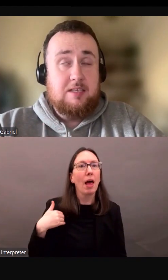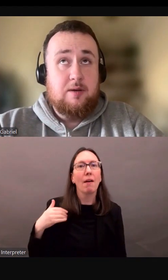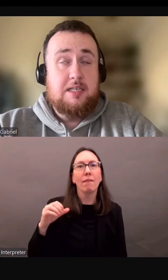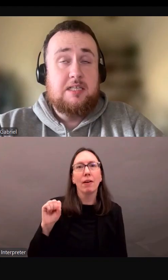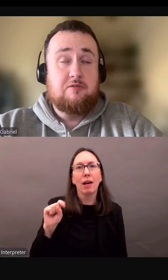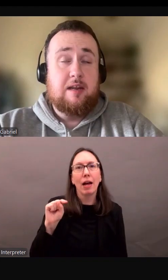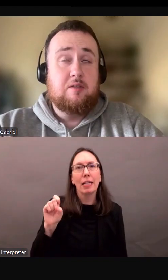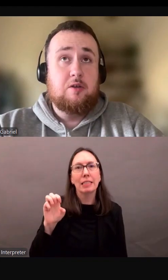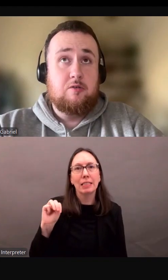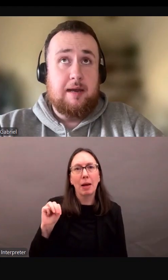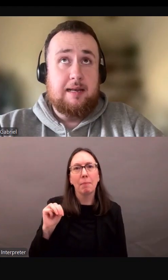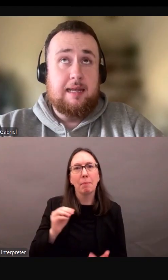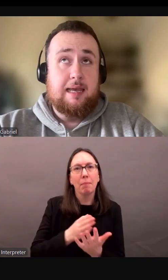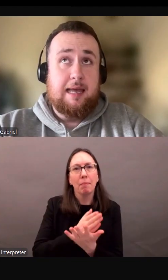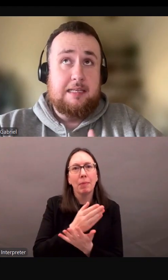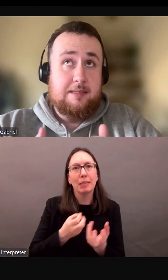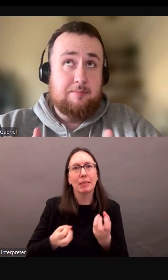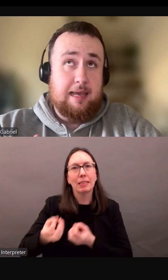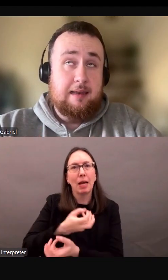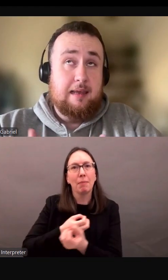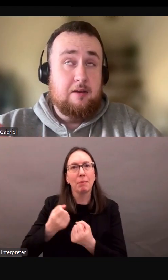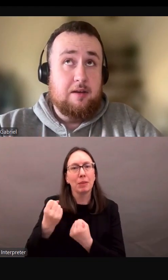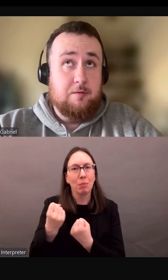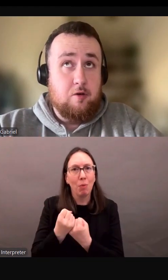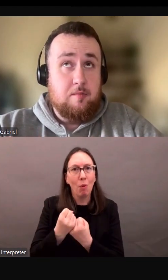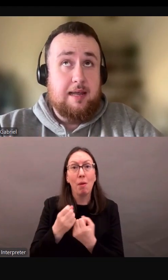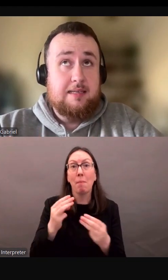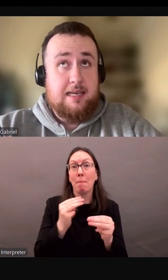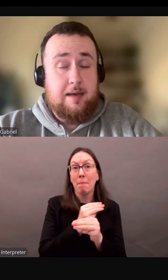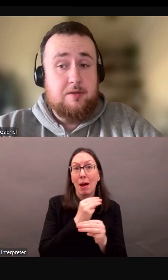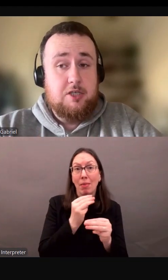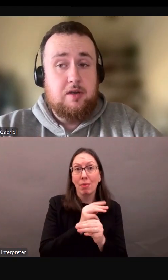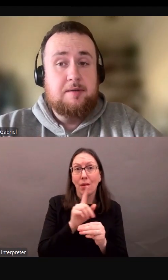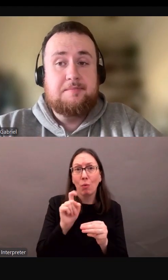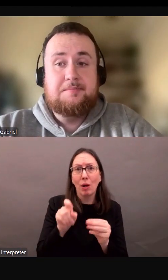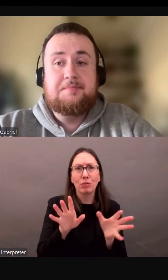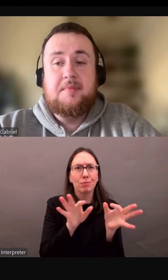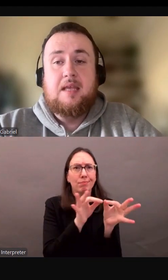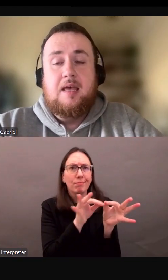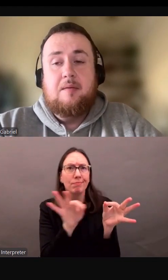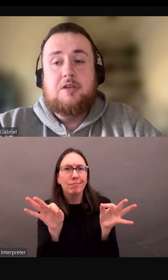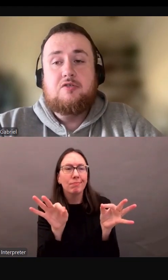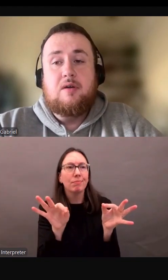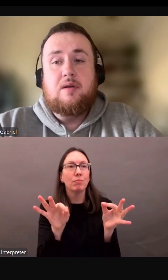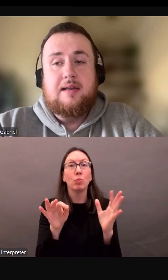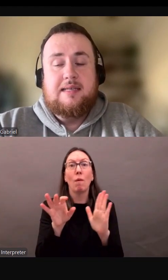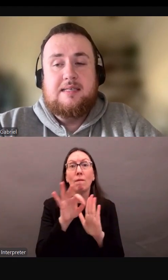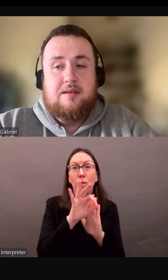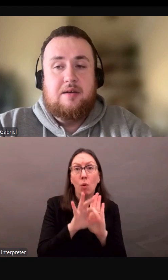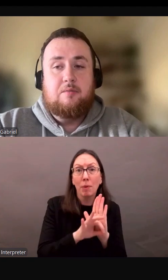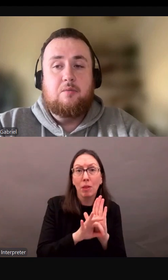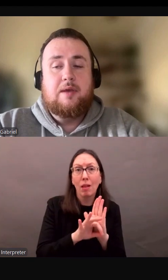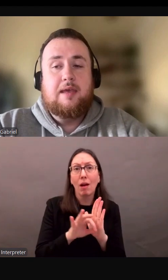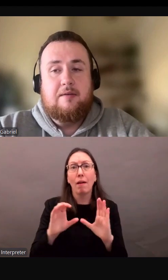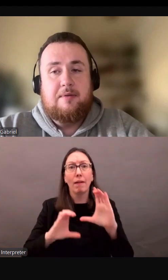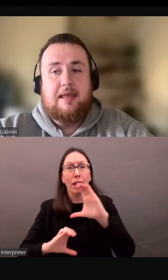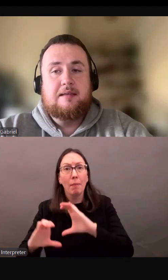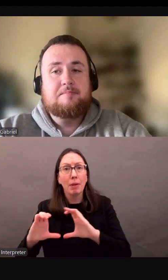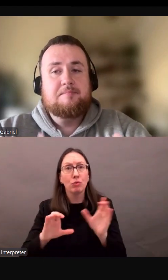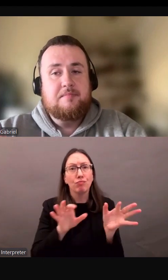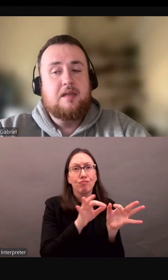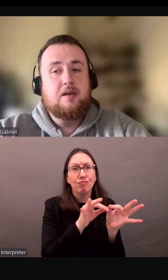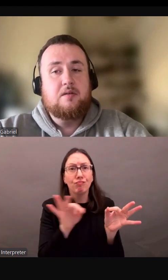maths questions read out to you correctly and displayed, including formulas and chemistry. But throughout all this, we have